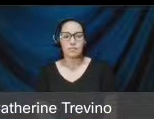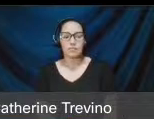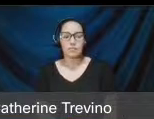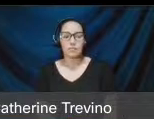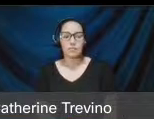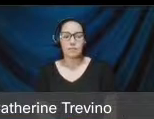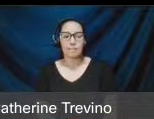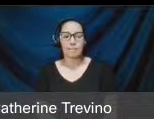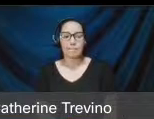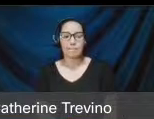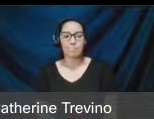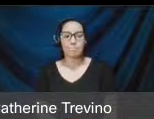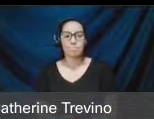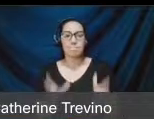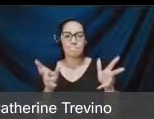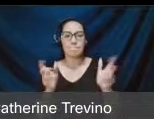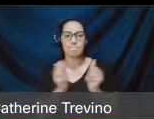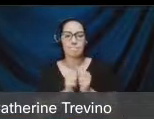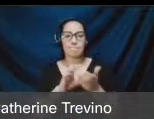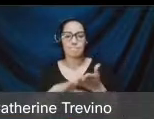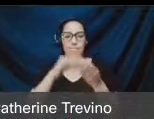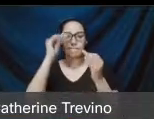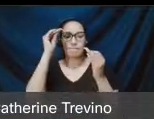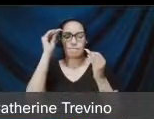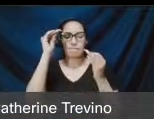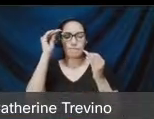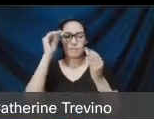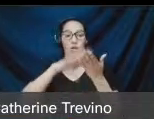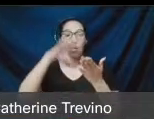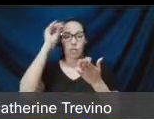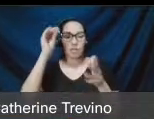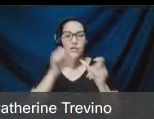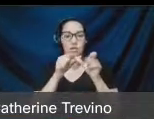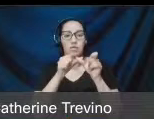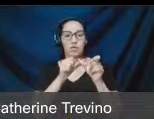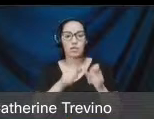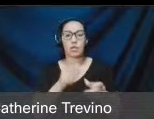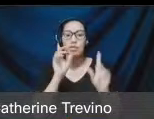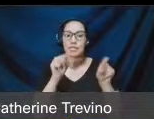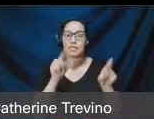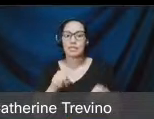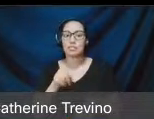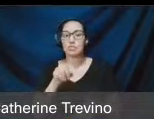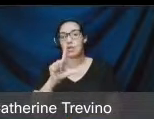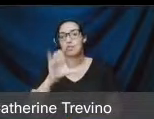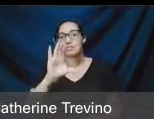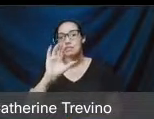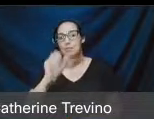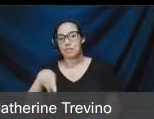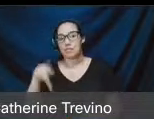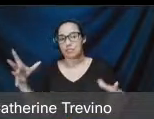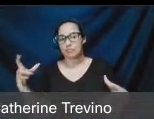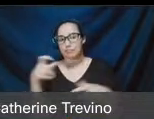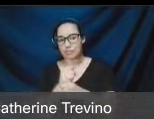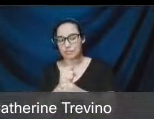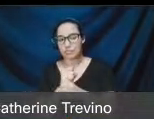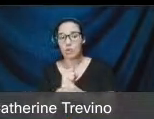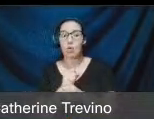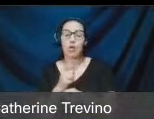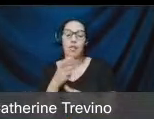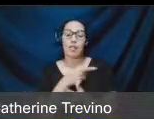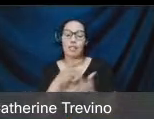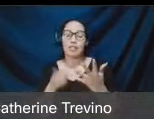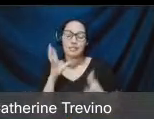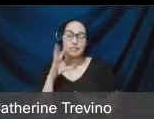This leads us to our Learning Continuity and Attendance Plan, or LCP. The areas of the plan include stakeholder engagement,